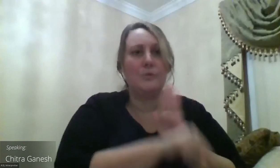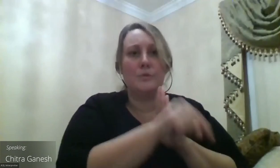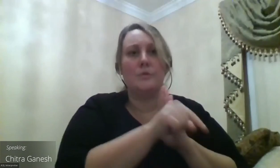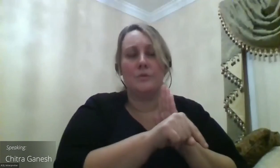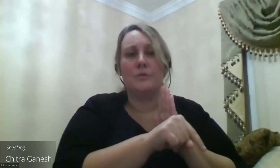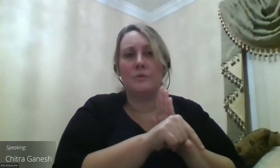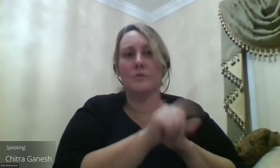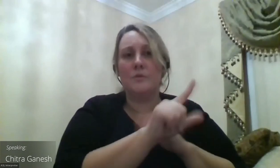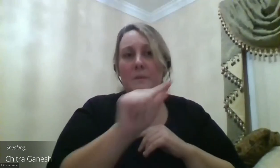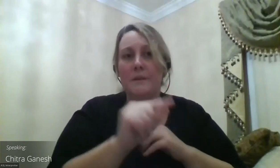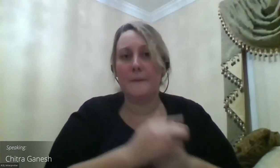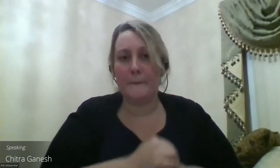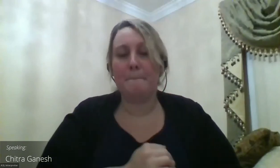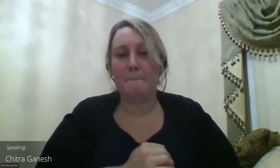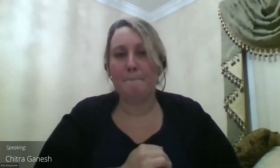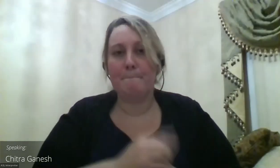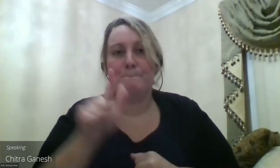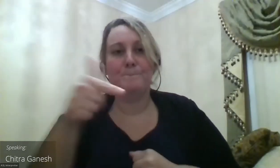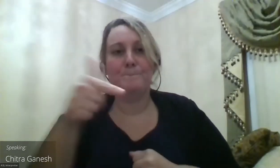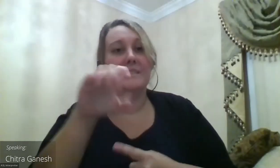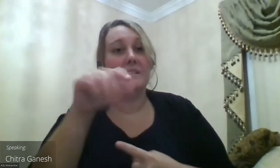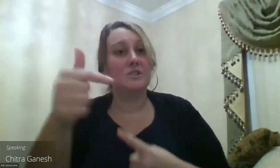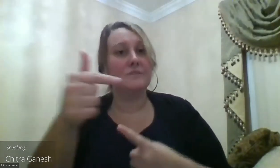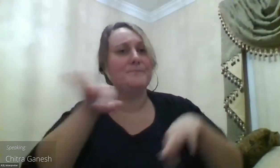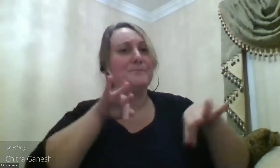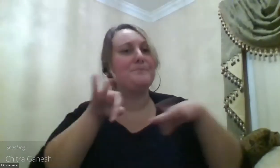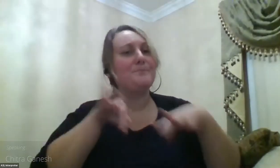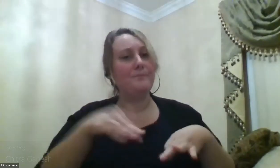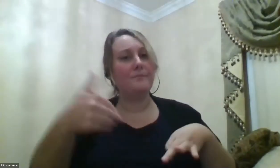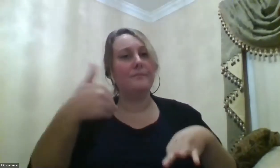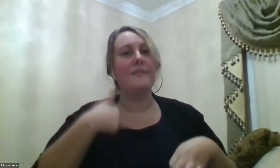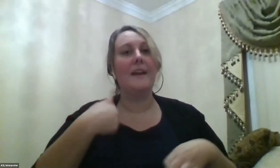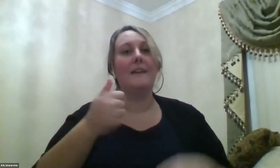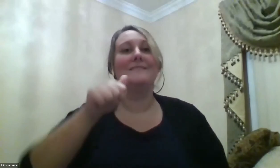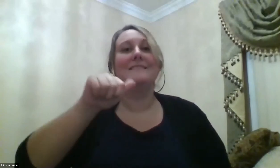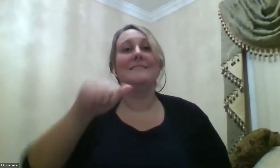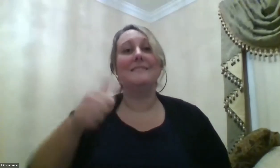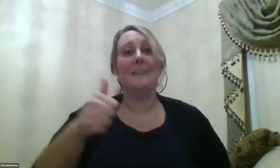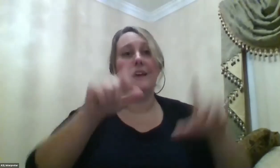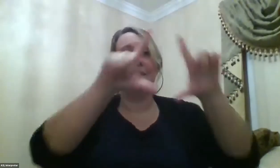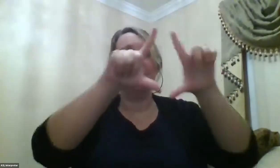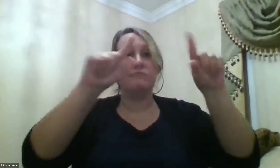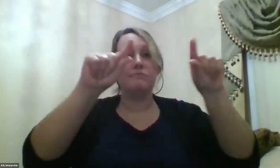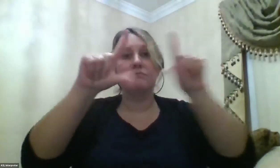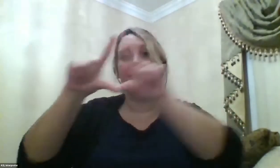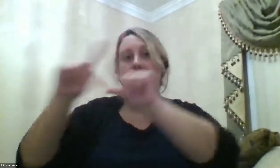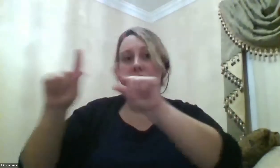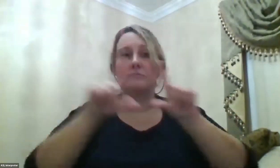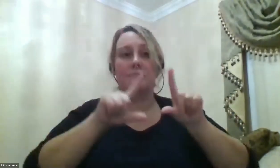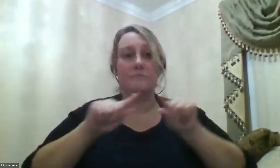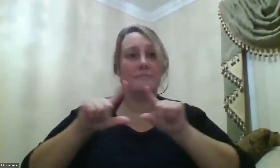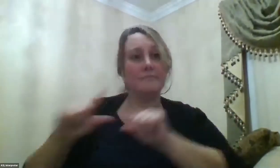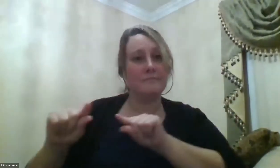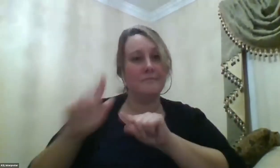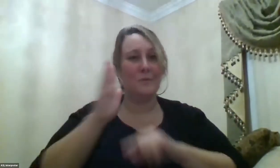that are kind of a diptych. There's 10 windows. So, um, there is kind of a panoramic feeling of going across